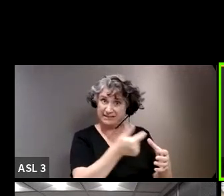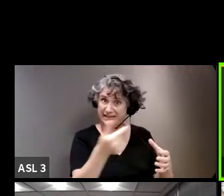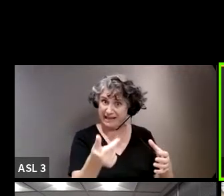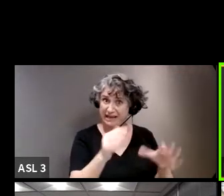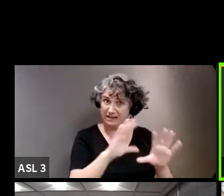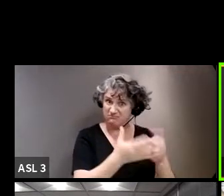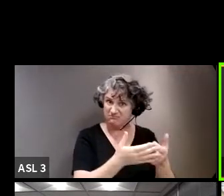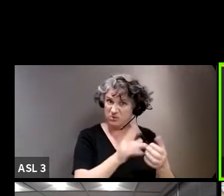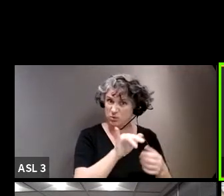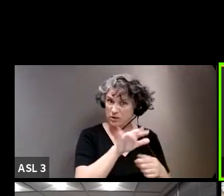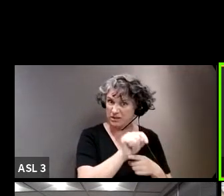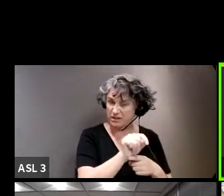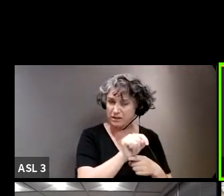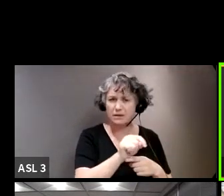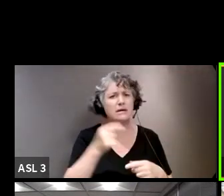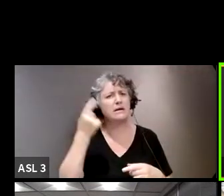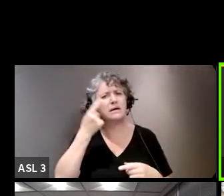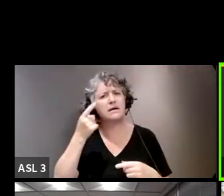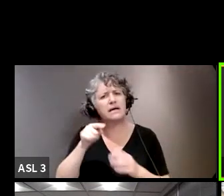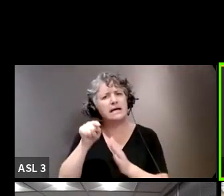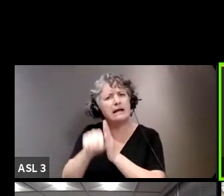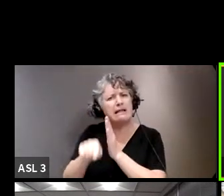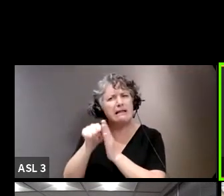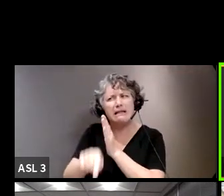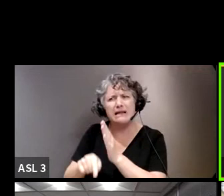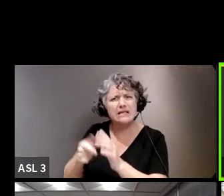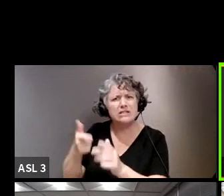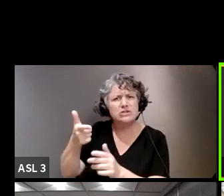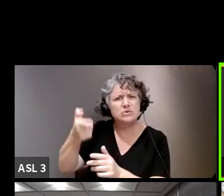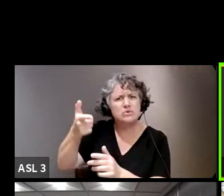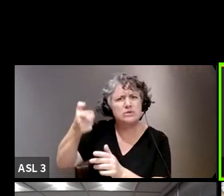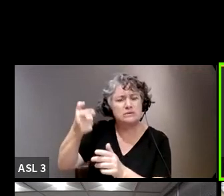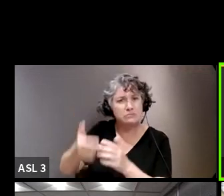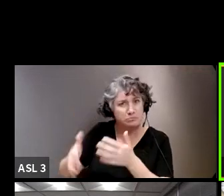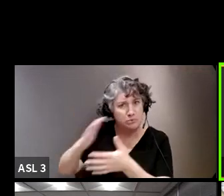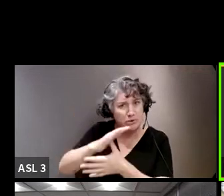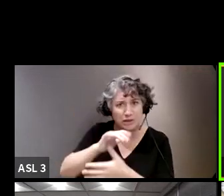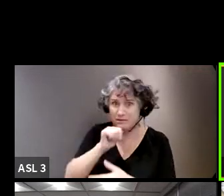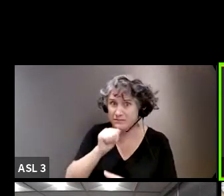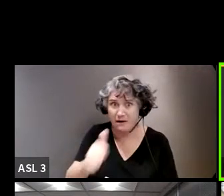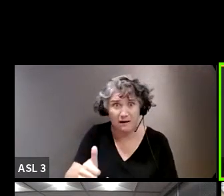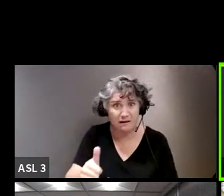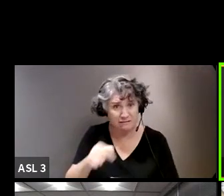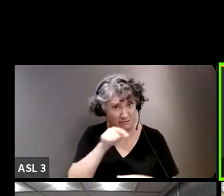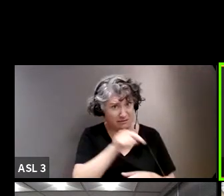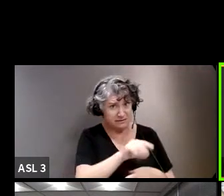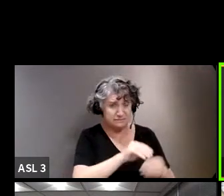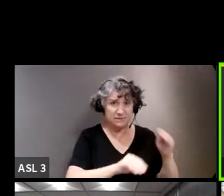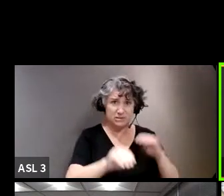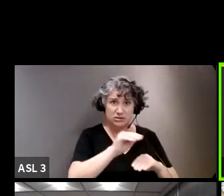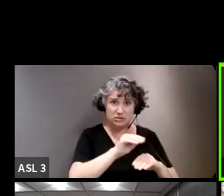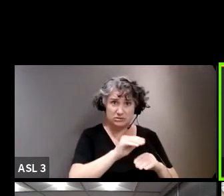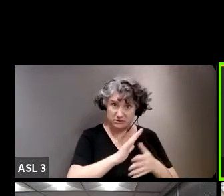you is is the shootings and the killings is not a priority for the ops in this budget